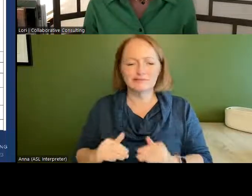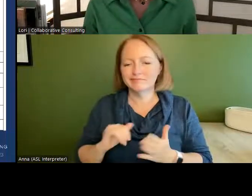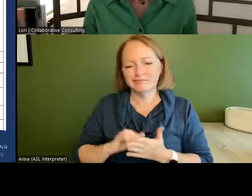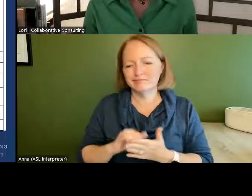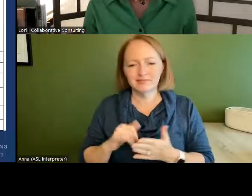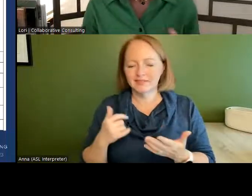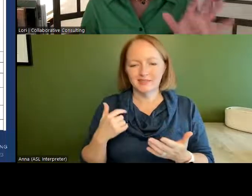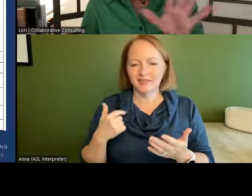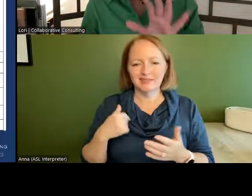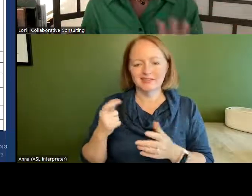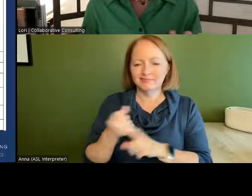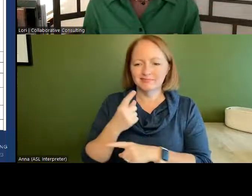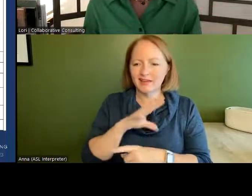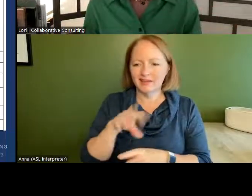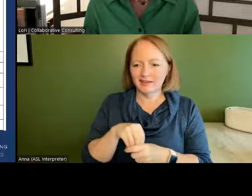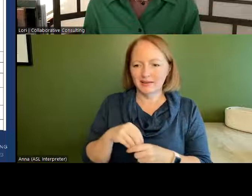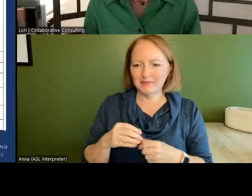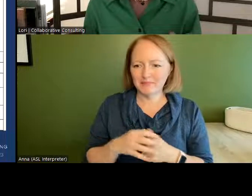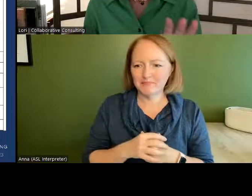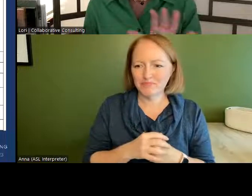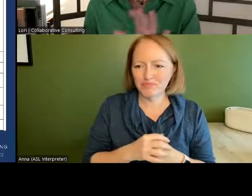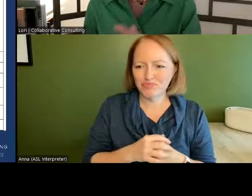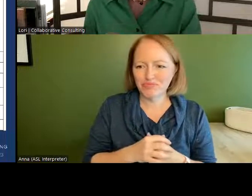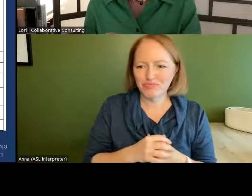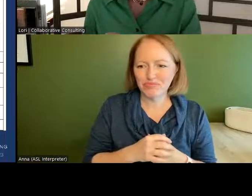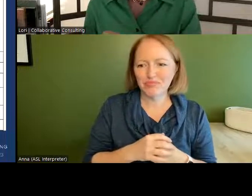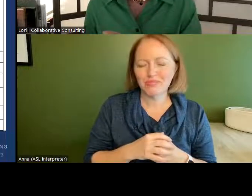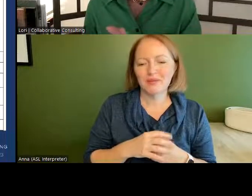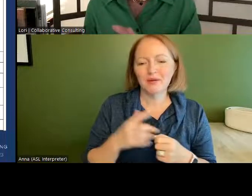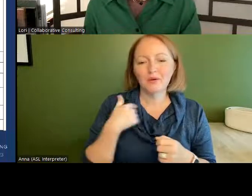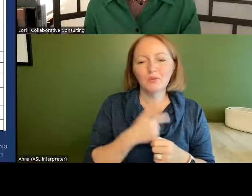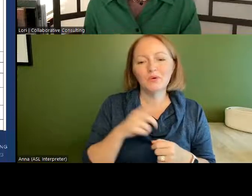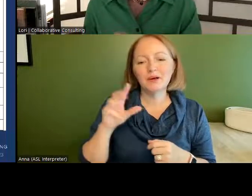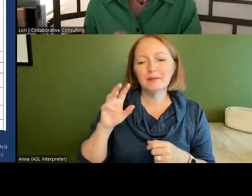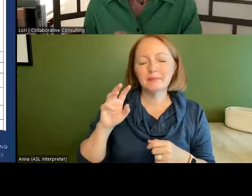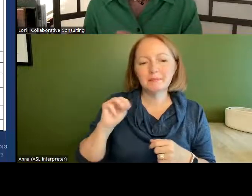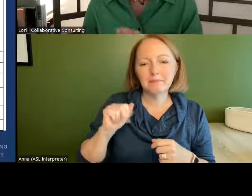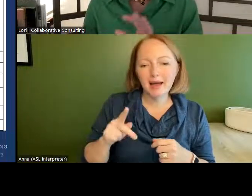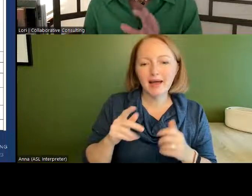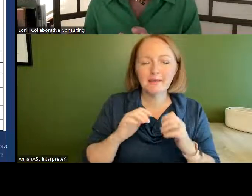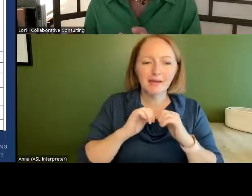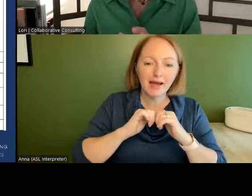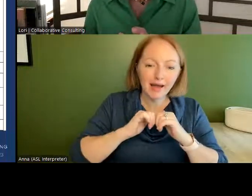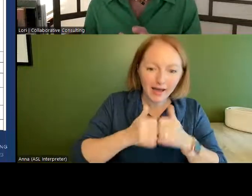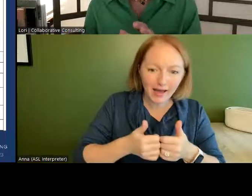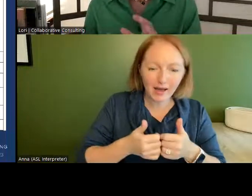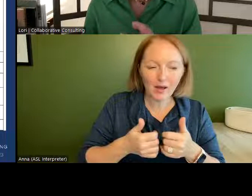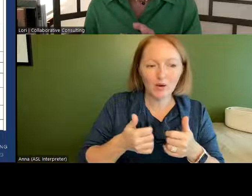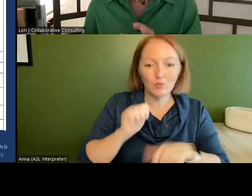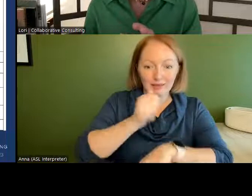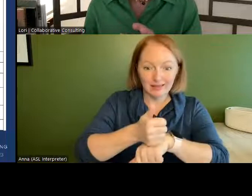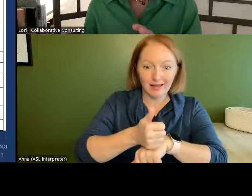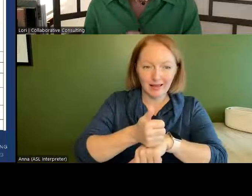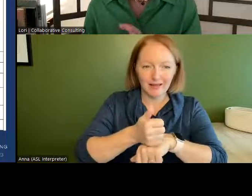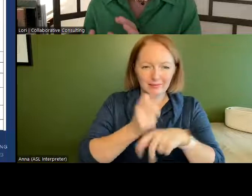this particular project. So we're mapping that out. We're also mapping out how this gets implemented